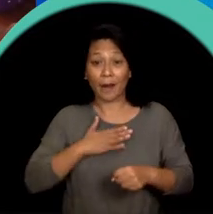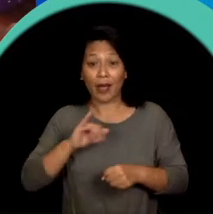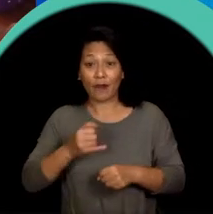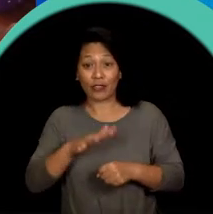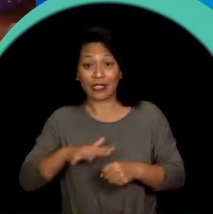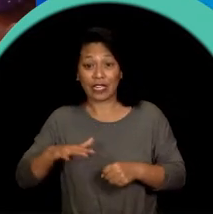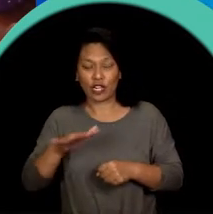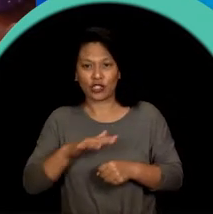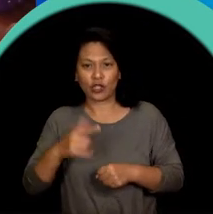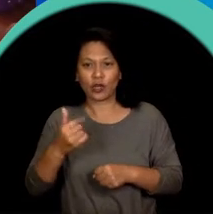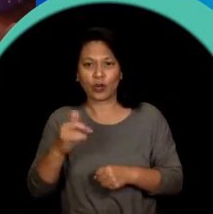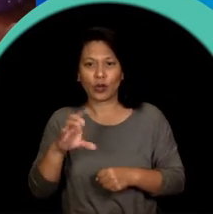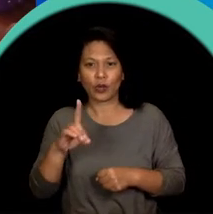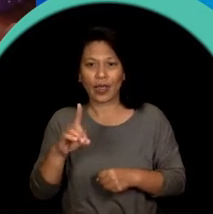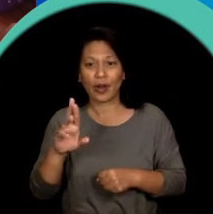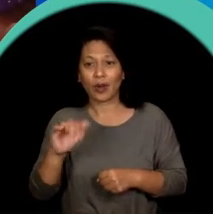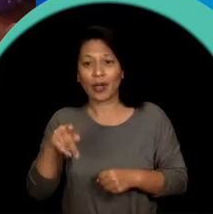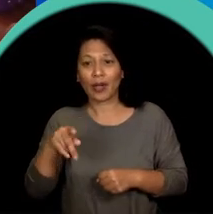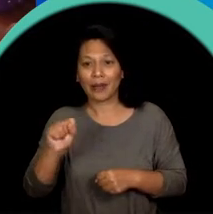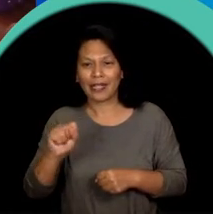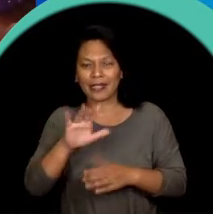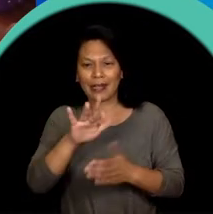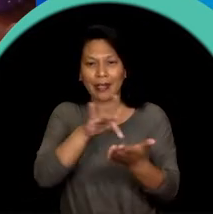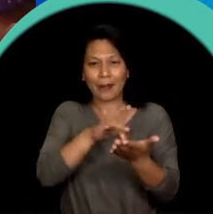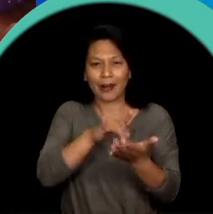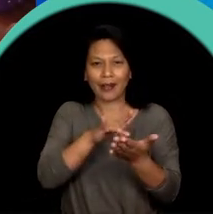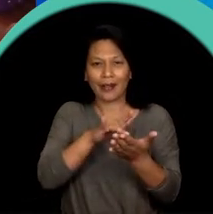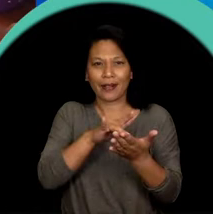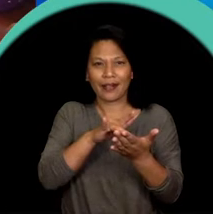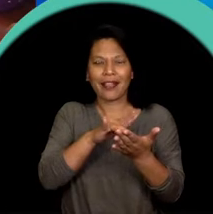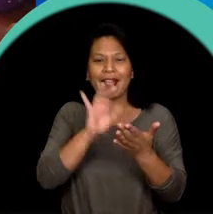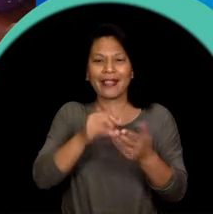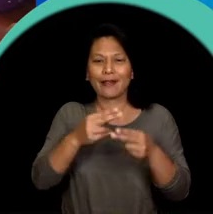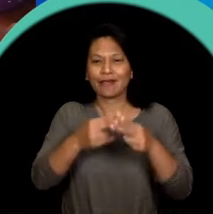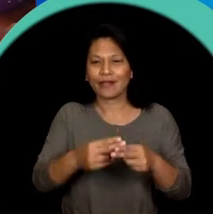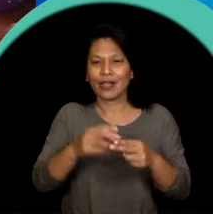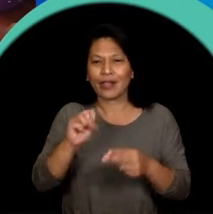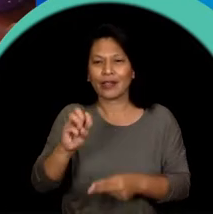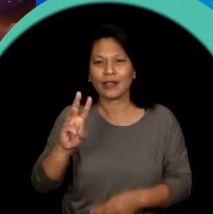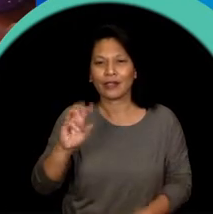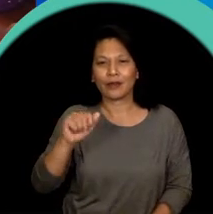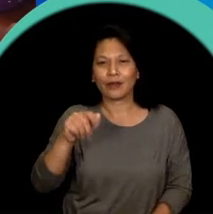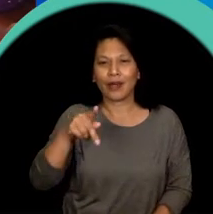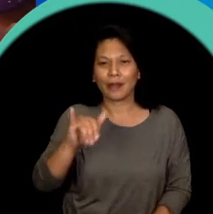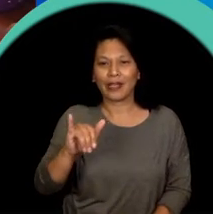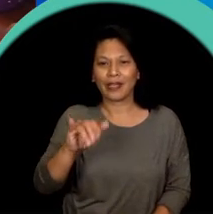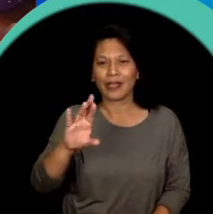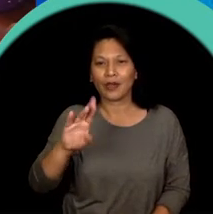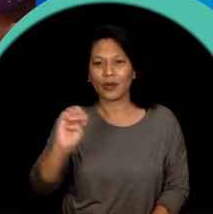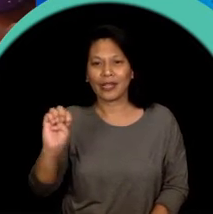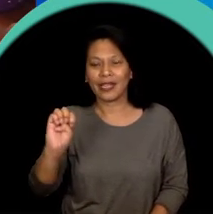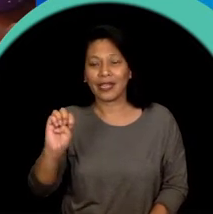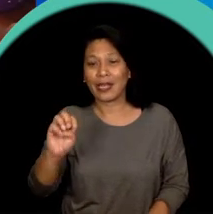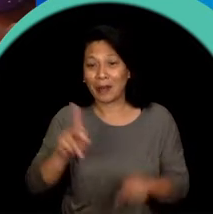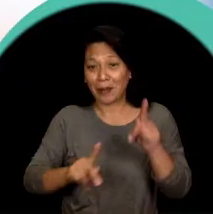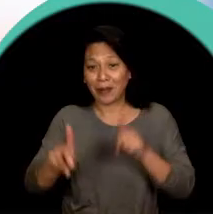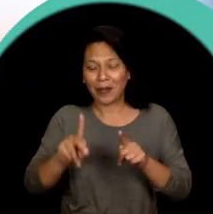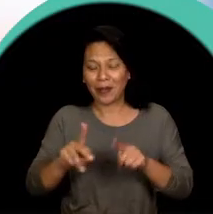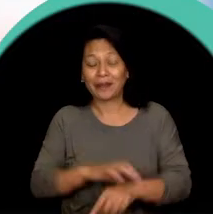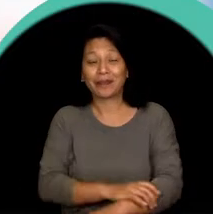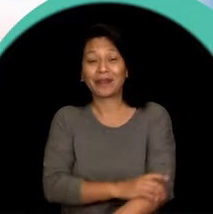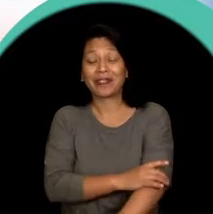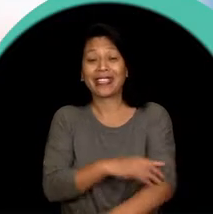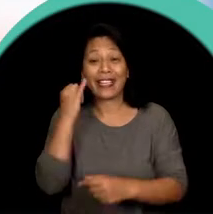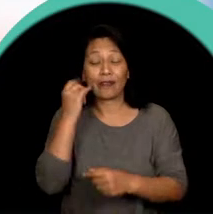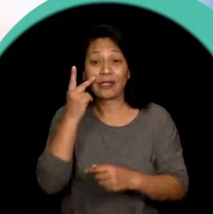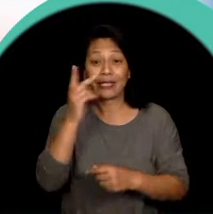Quebec all the way to the eastern shores of the Rocky Mountains and into the Rocky Mountains, all the way in Alberta. Now,